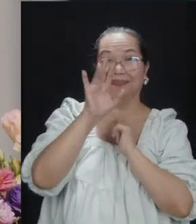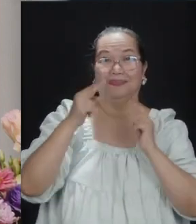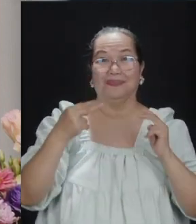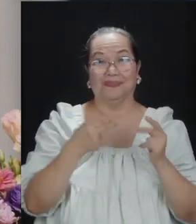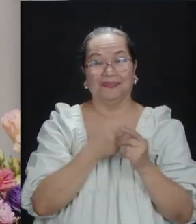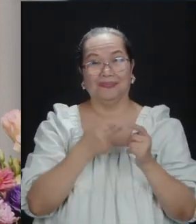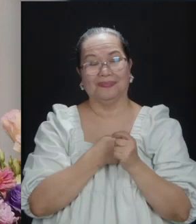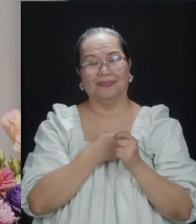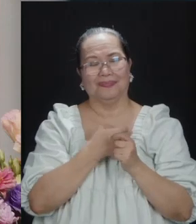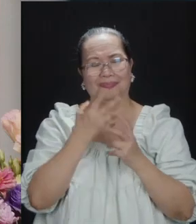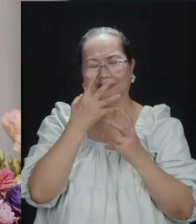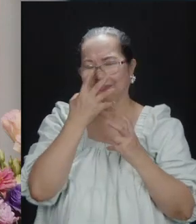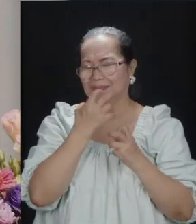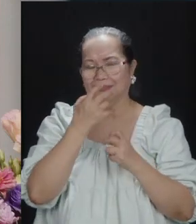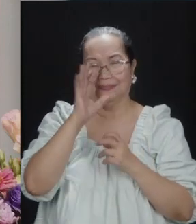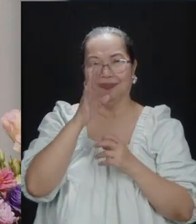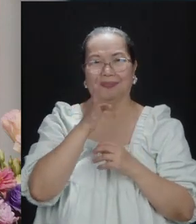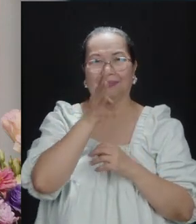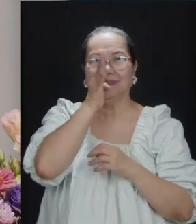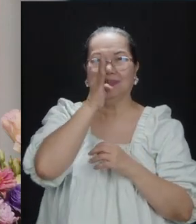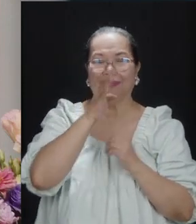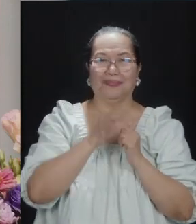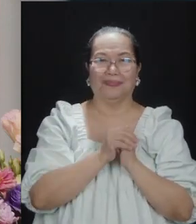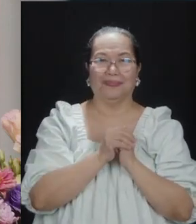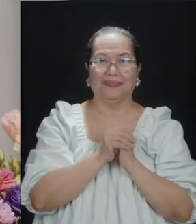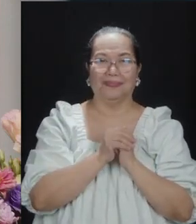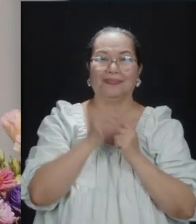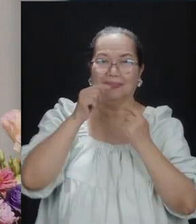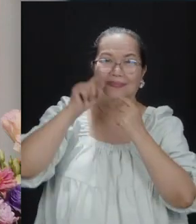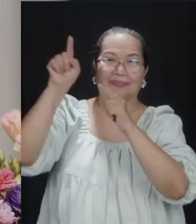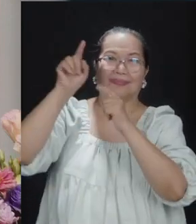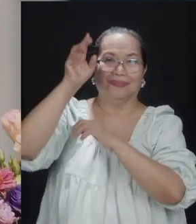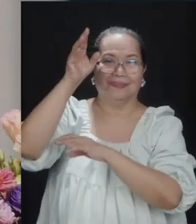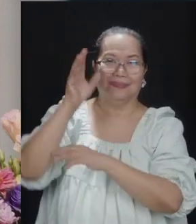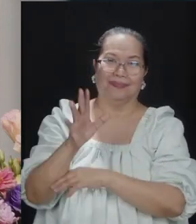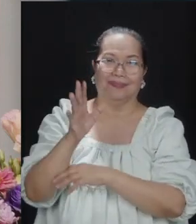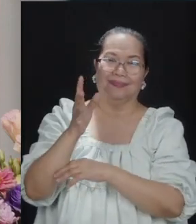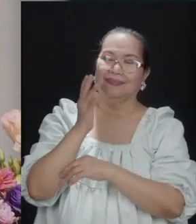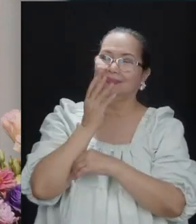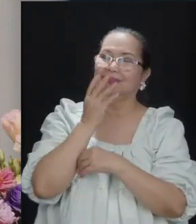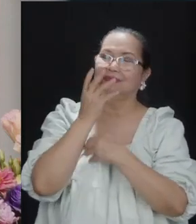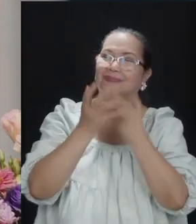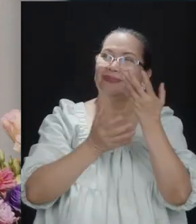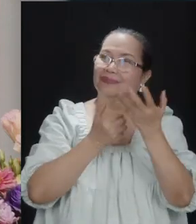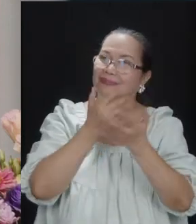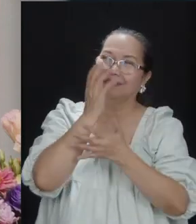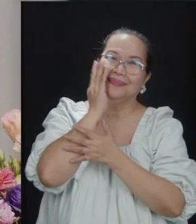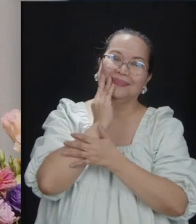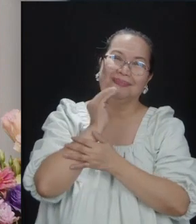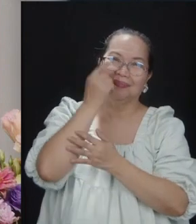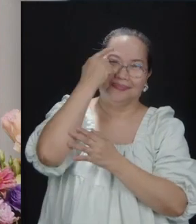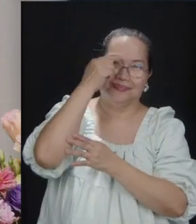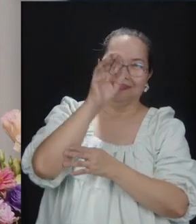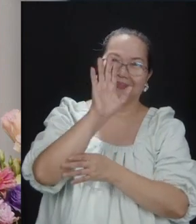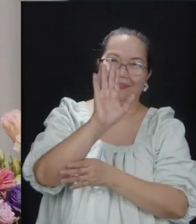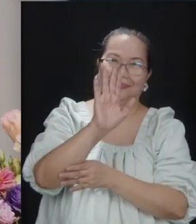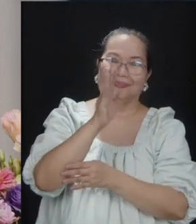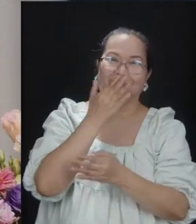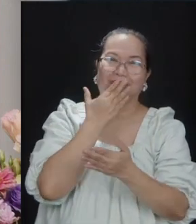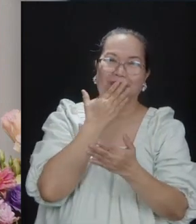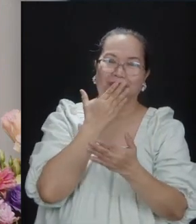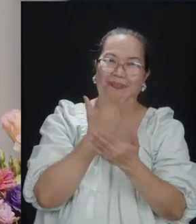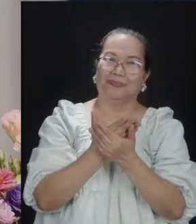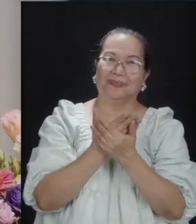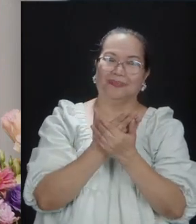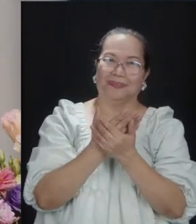your anger, your bitterness? You know, go to God and experience for yourself His goodness.